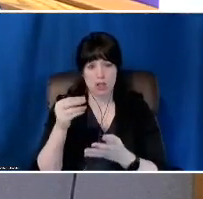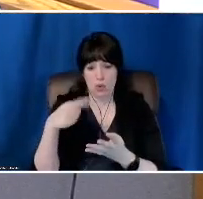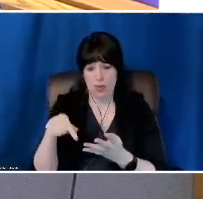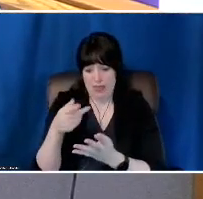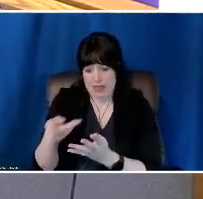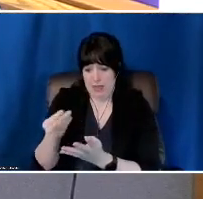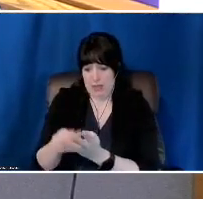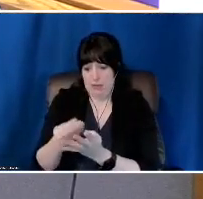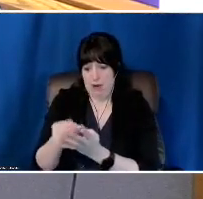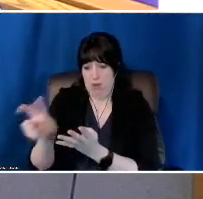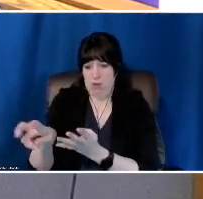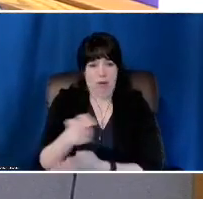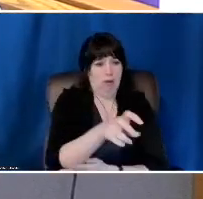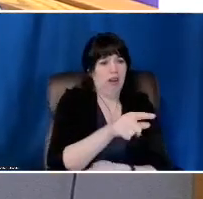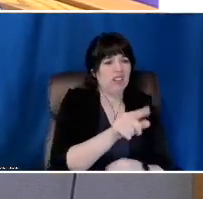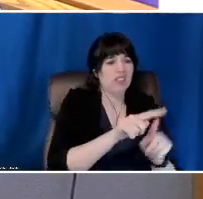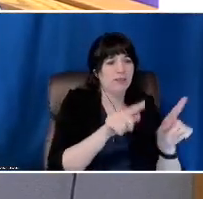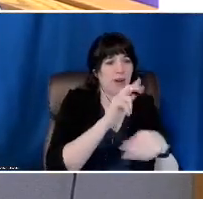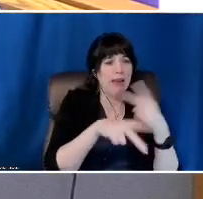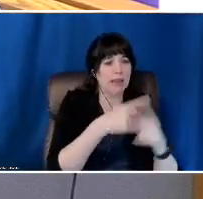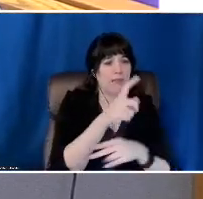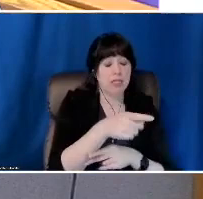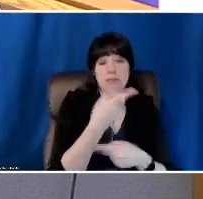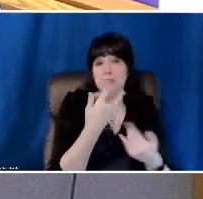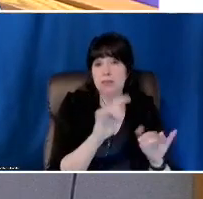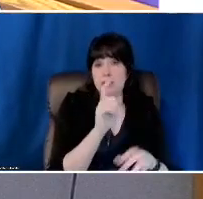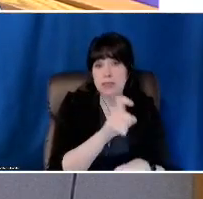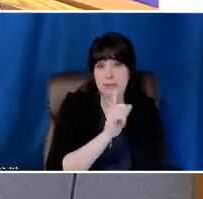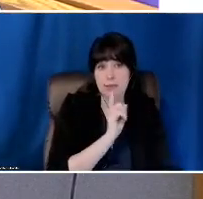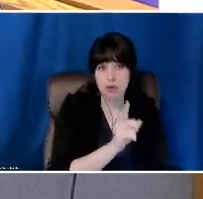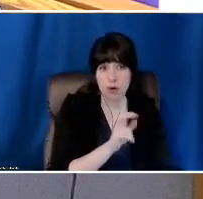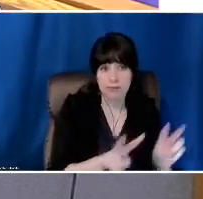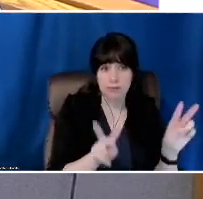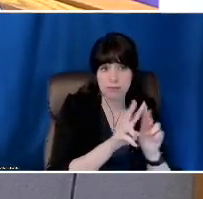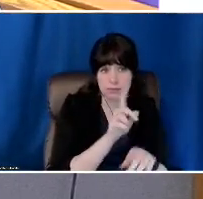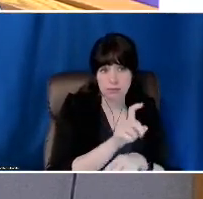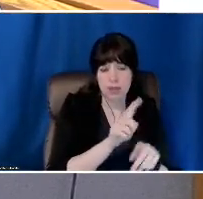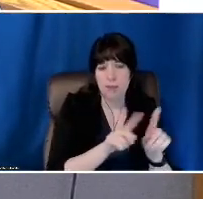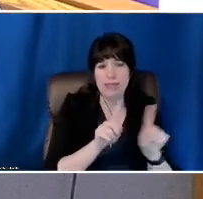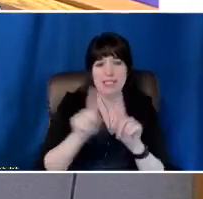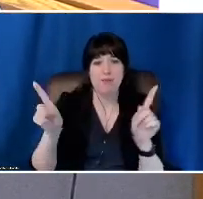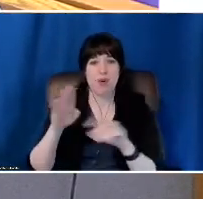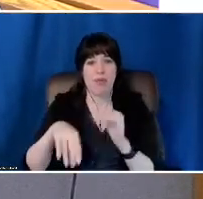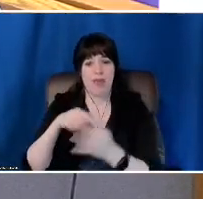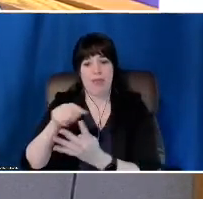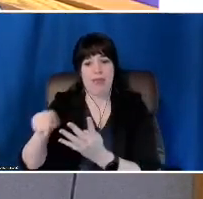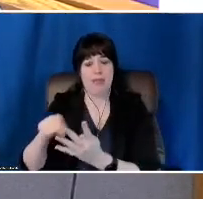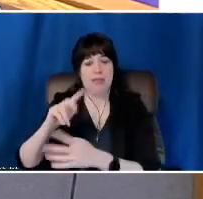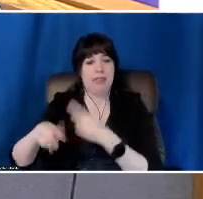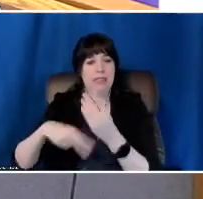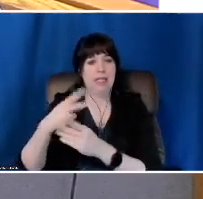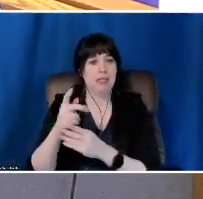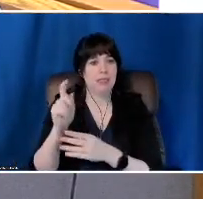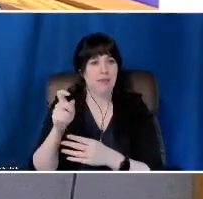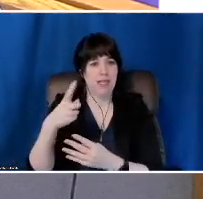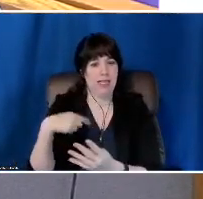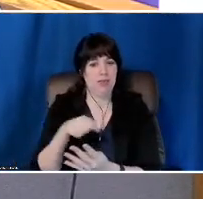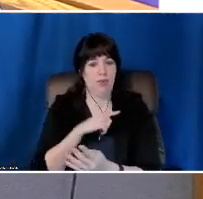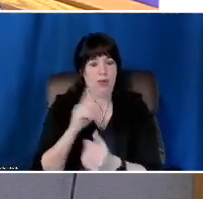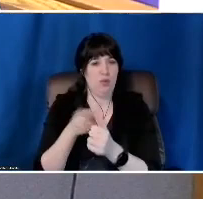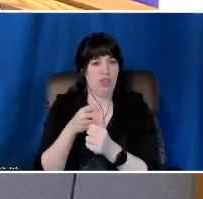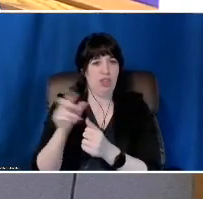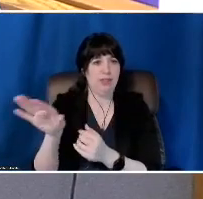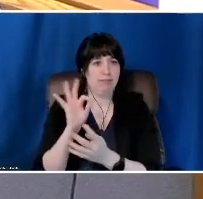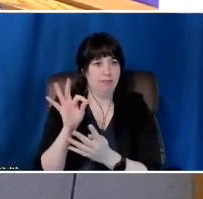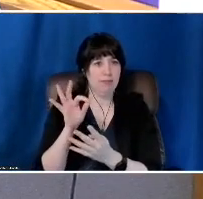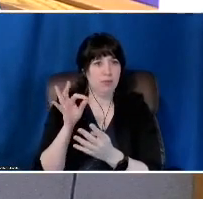type of need. A need, to be sure, but very different than the types of needs that we had originally chosen to allocate these